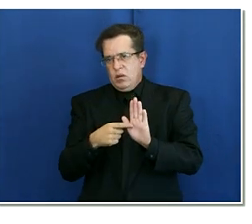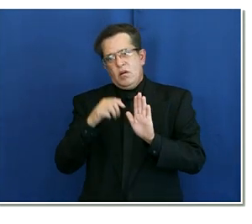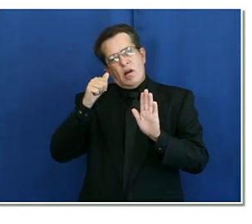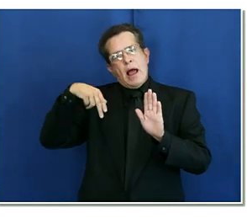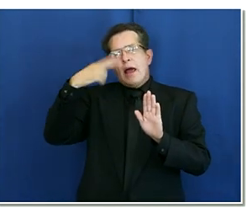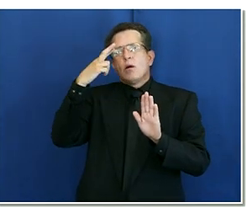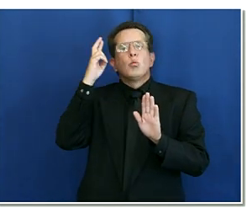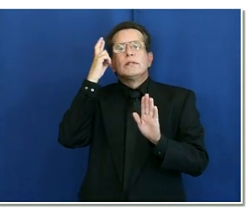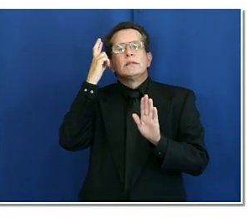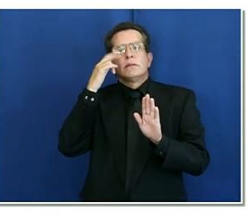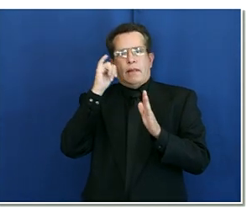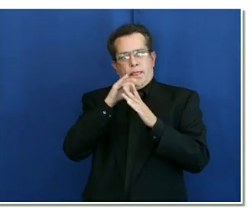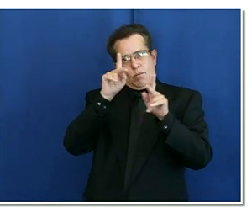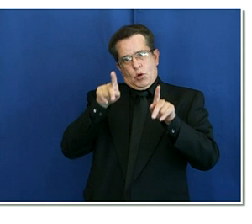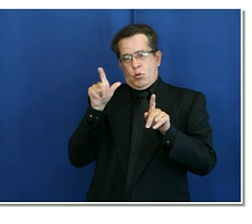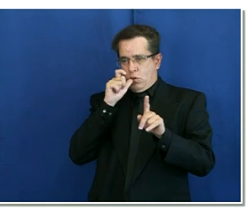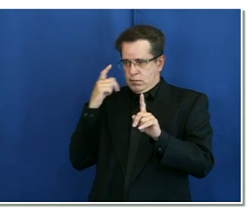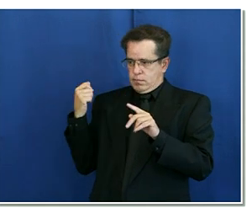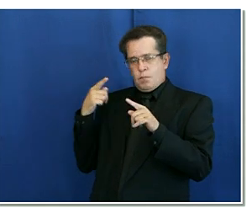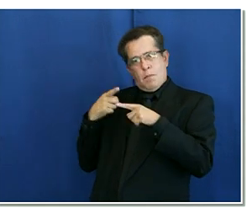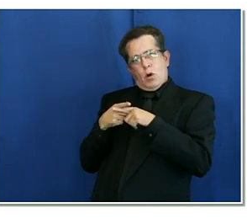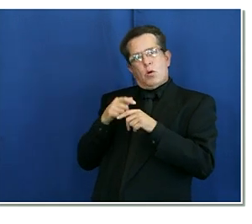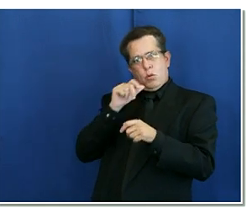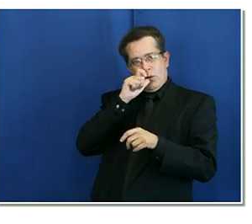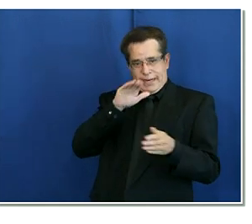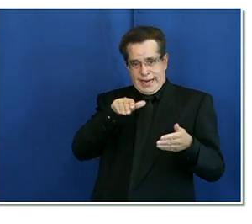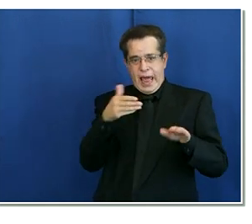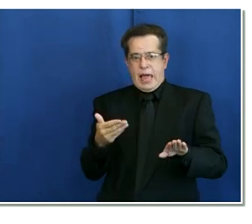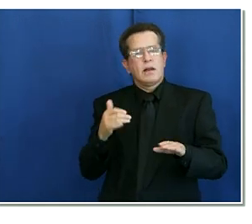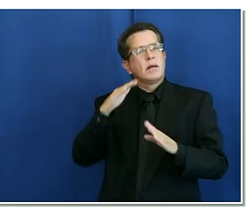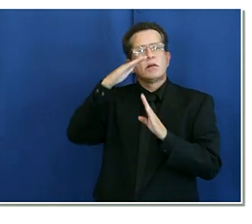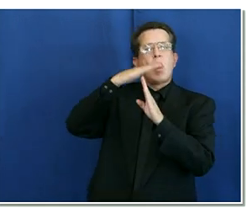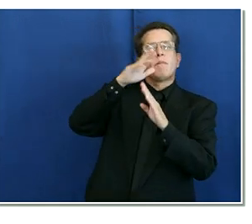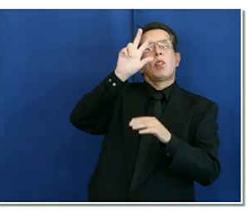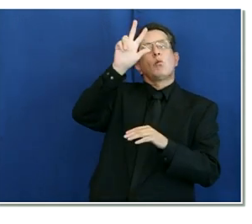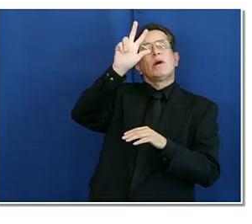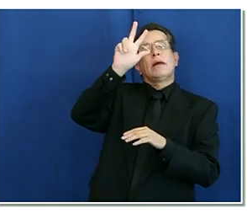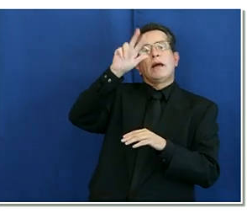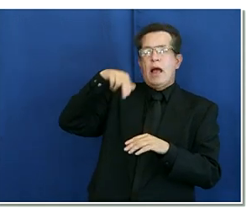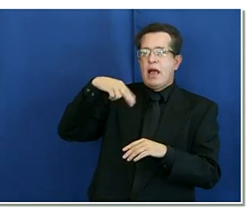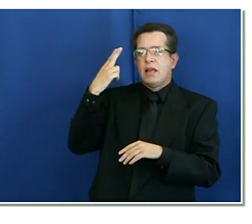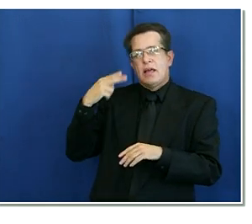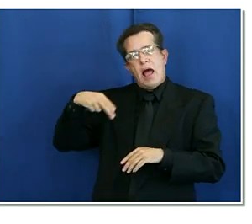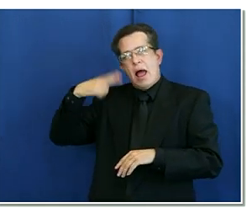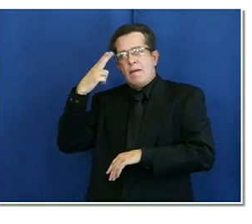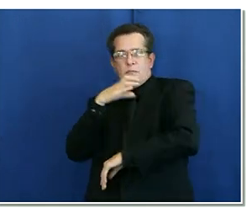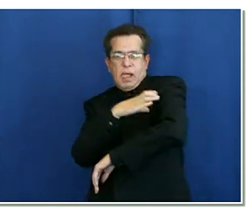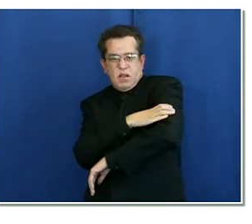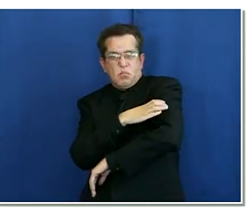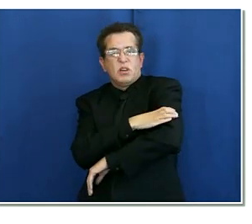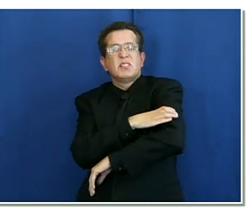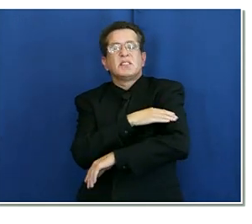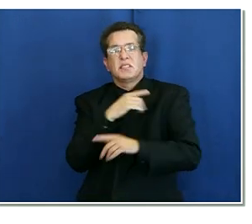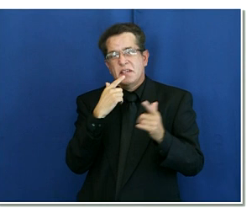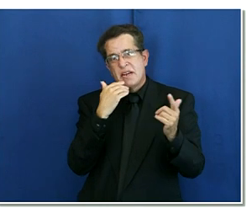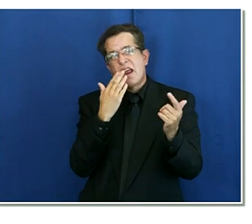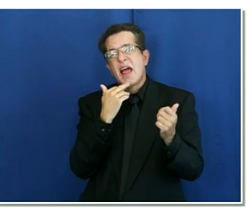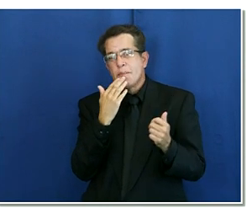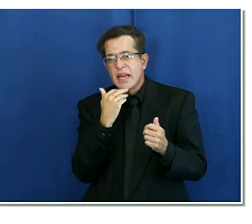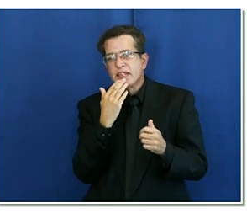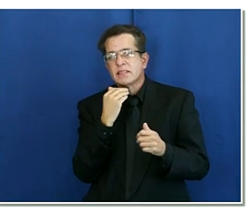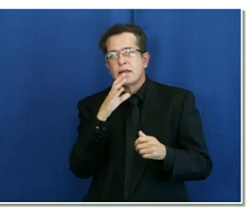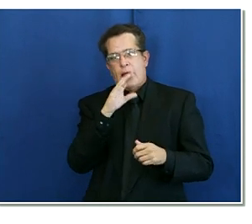medical conditions of those people who have died. The top 3 conditions include hypertension, diabetes,